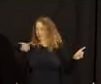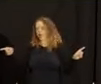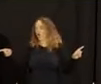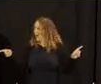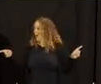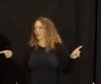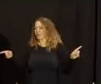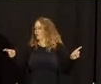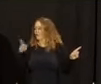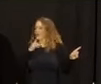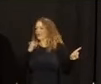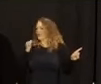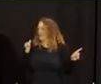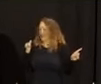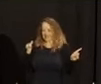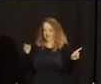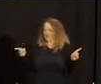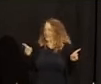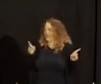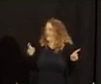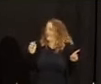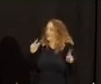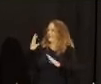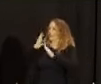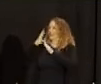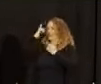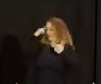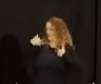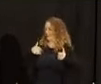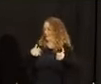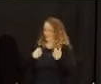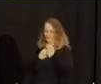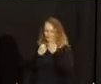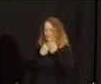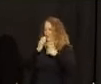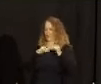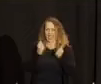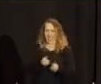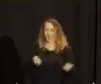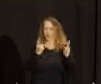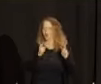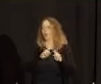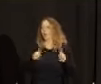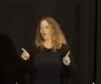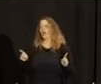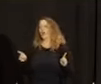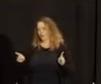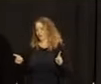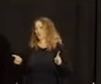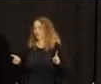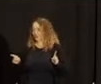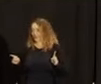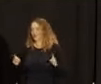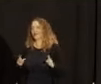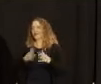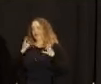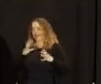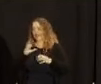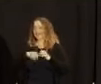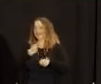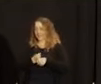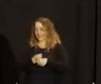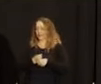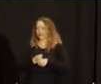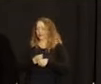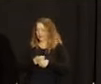in me more than anyone and wanted what was best for me more than anyone. Yep. But she had to combat the fears that she had as well. And